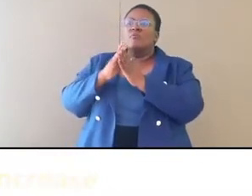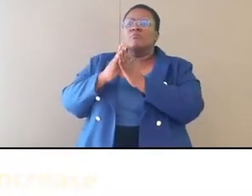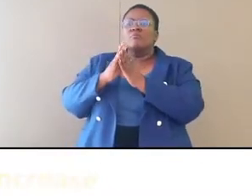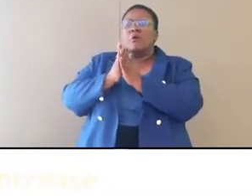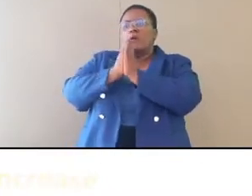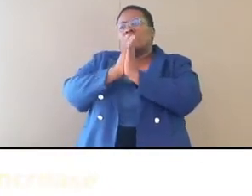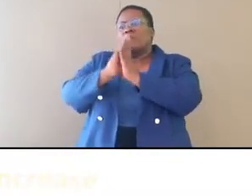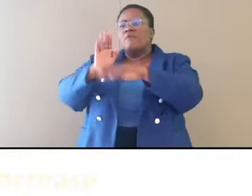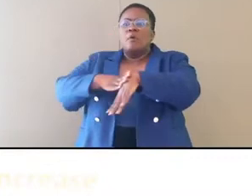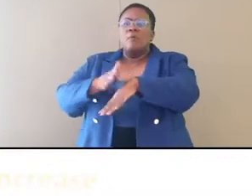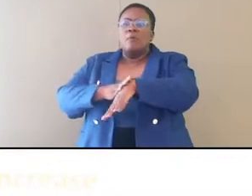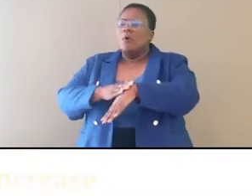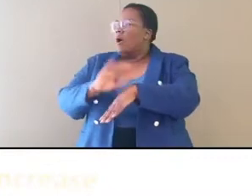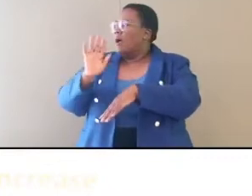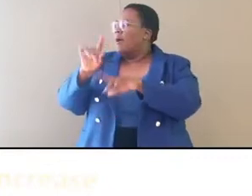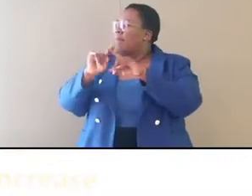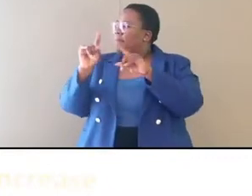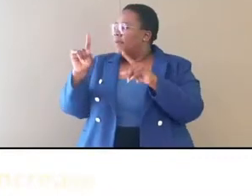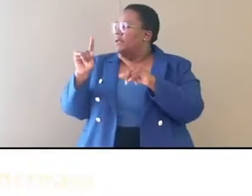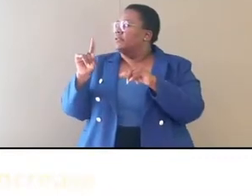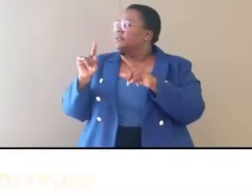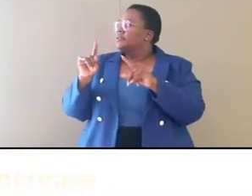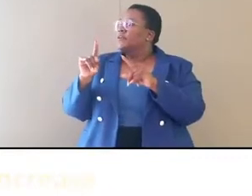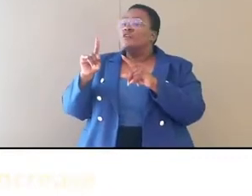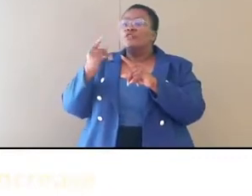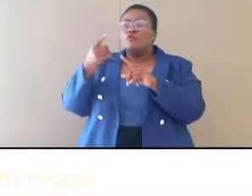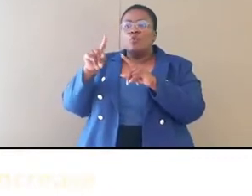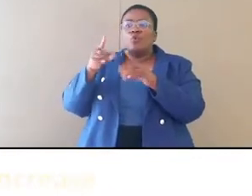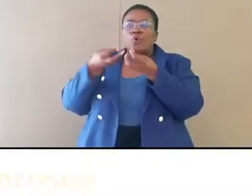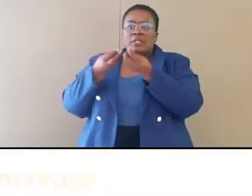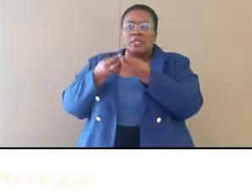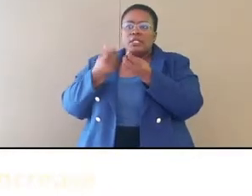asking to regain what has been lost over time.